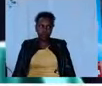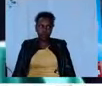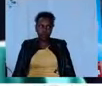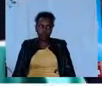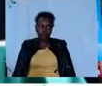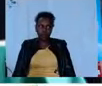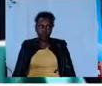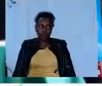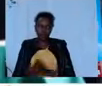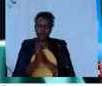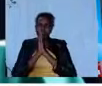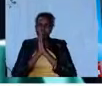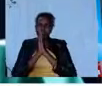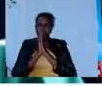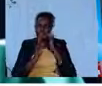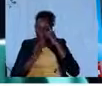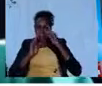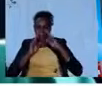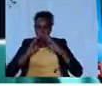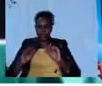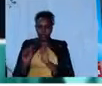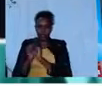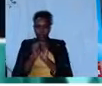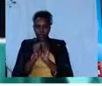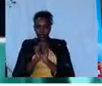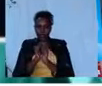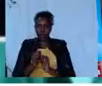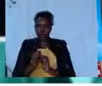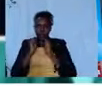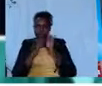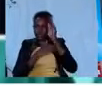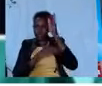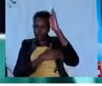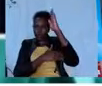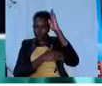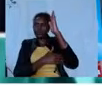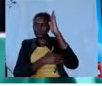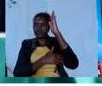The prayer for peace together, the first alternative. Almighty and